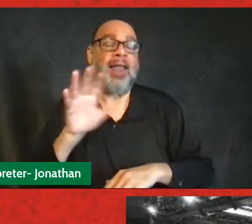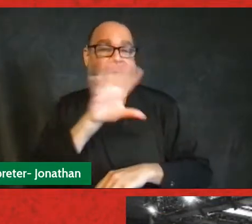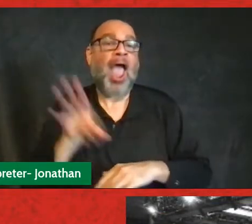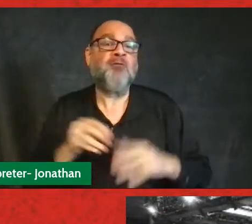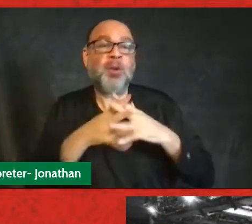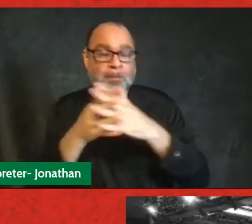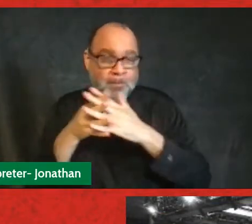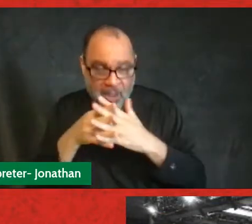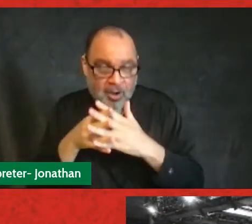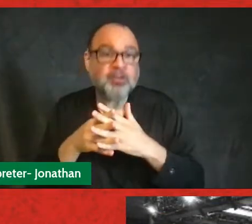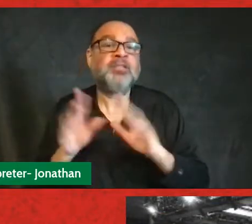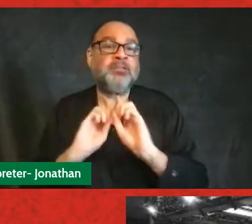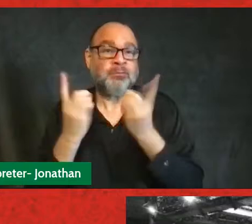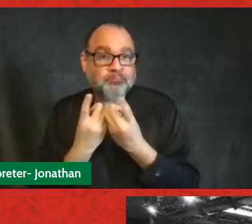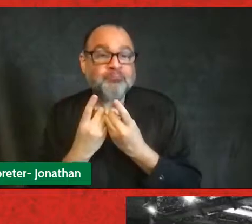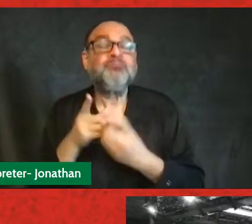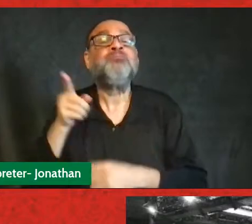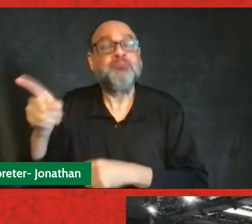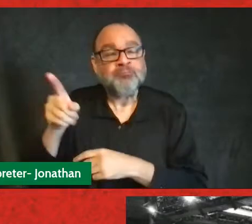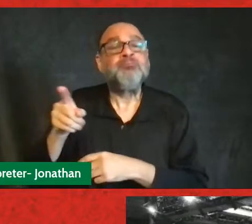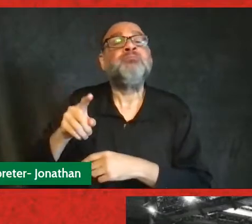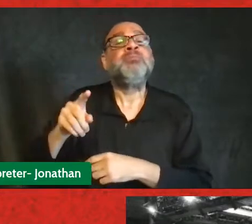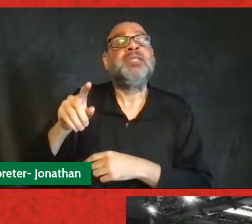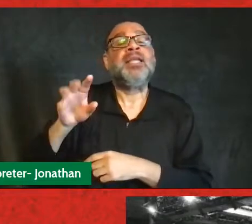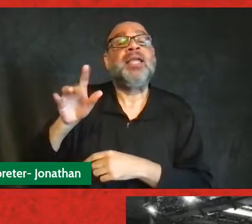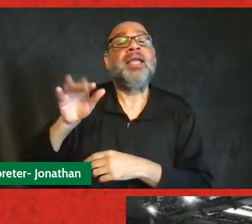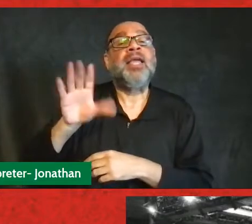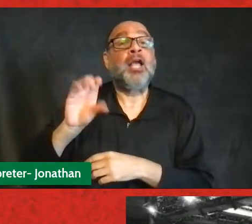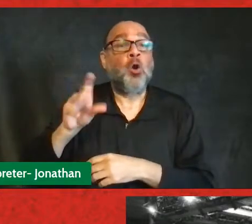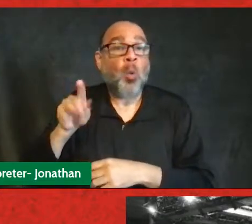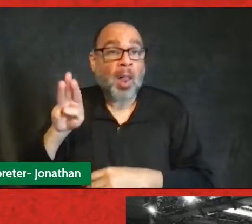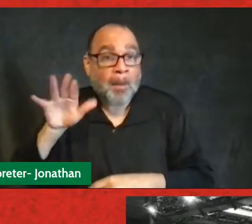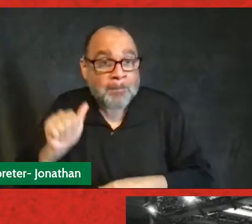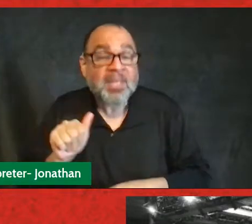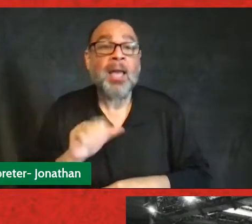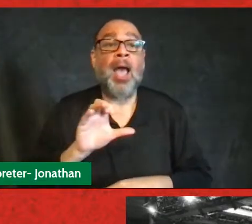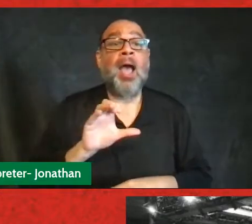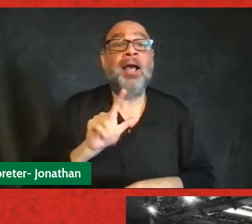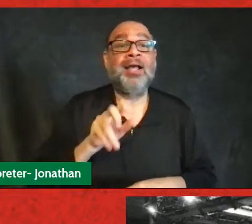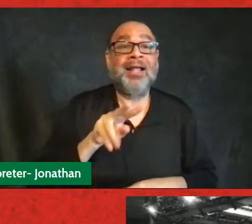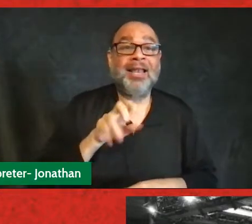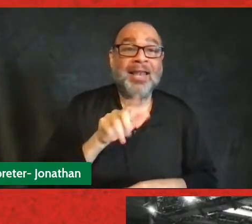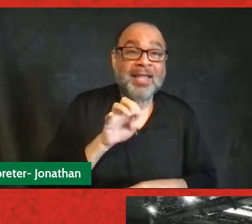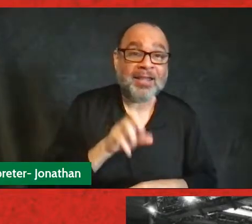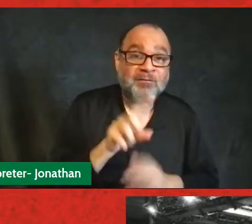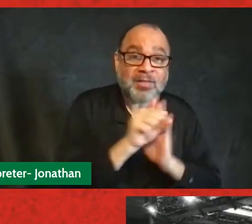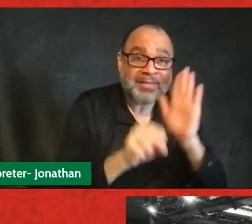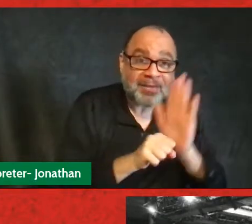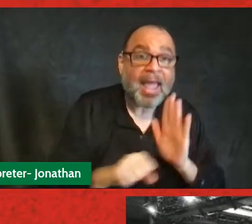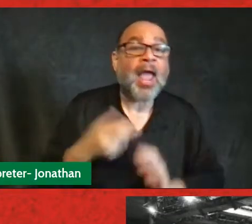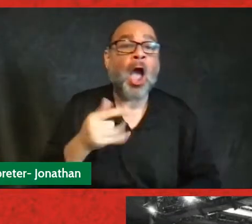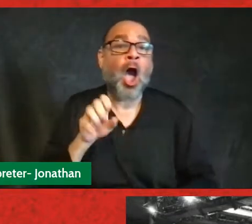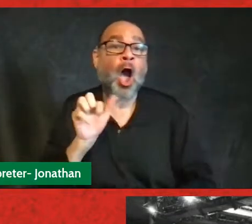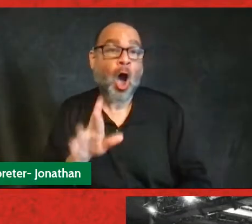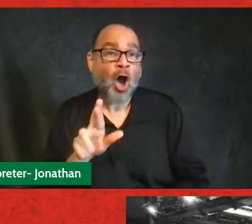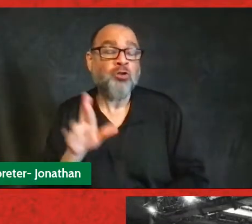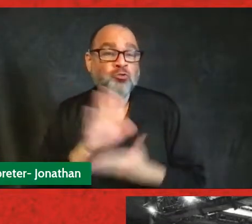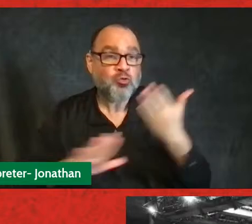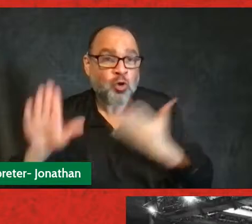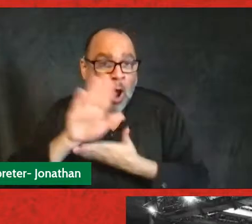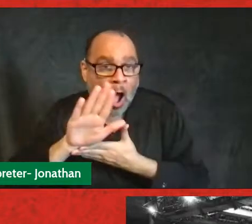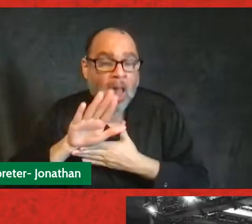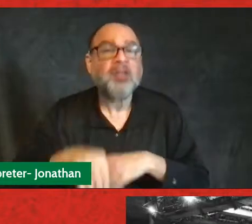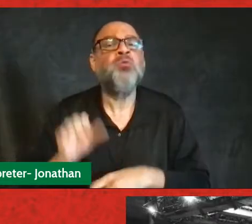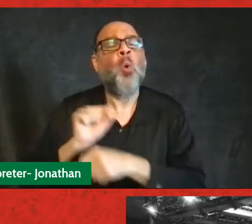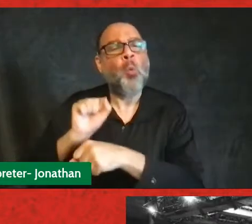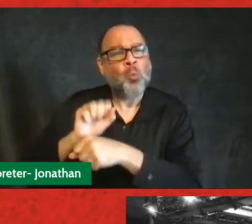programs at the University of South Carolina, Columbia, Cleveland State University, Howard University, Hunter College, the City University of New York's